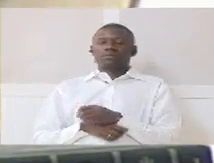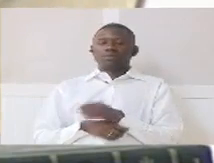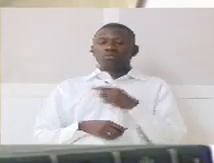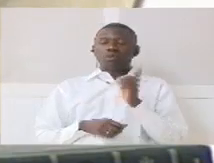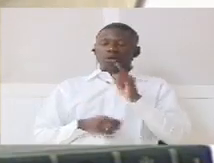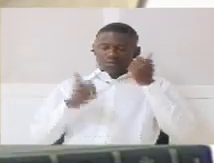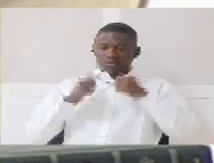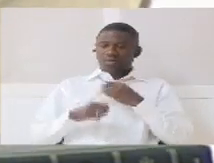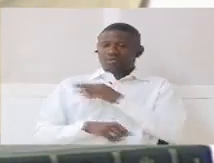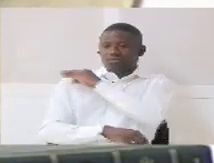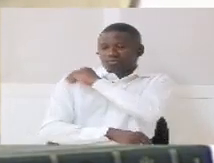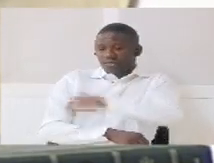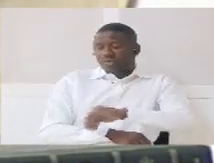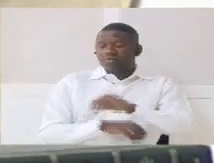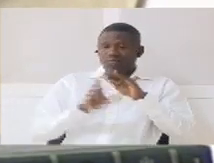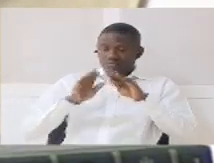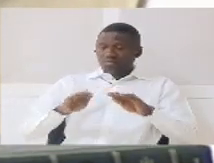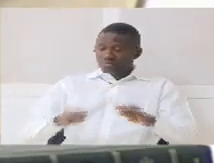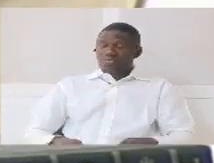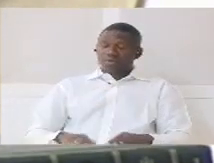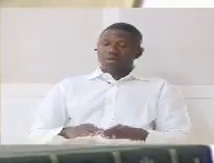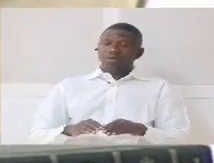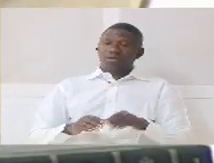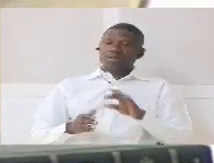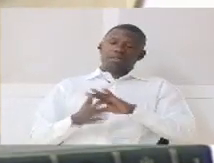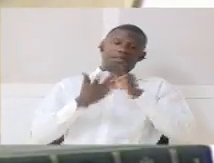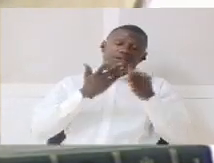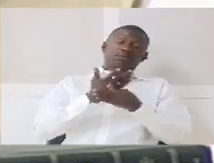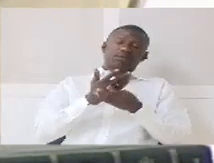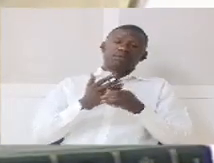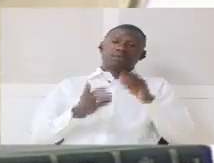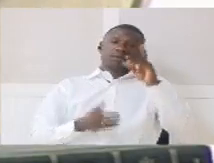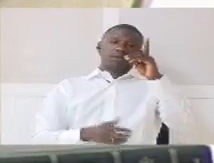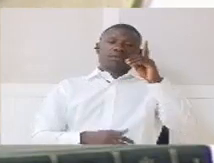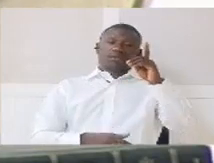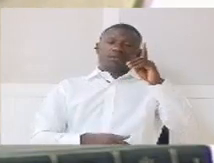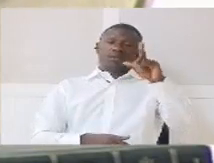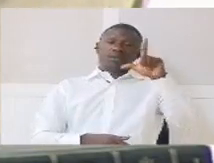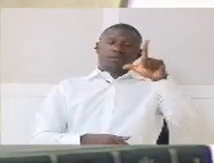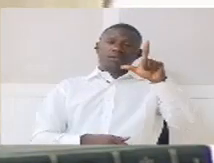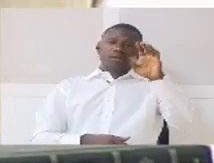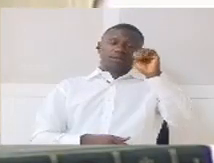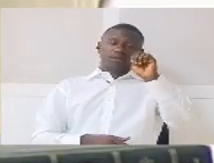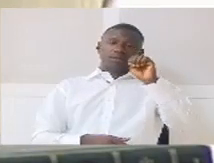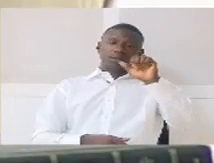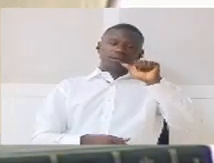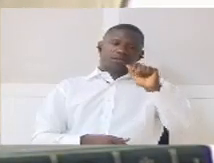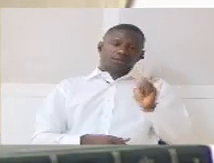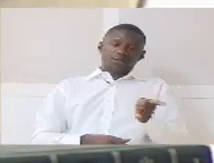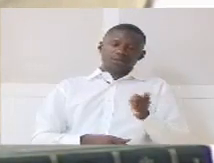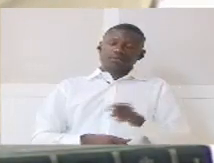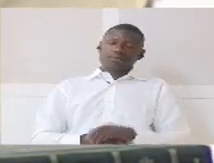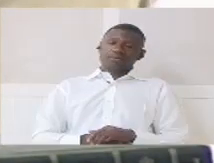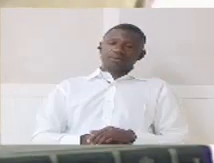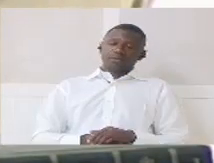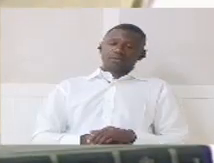What happens? They just demote you. Ye refer to DLEJ. Drug law enforcement. To the drug law enforcement. Wala ye dismiss. Or you are dismissed. Ye